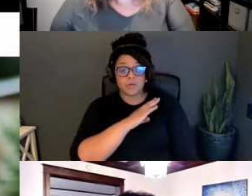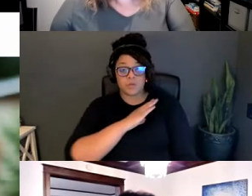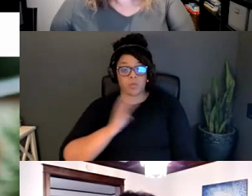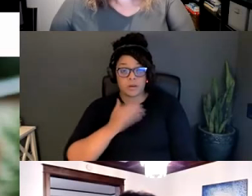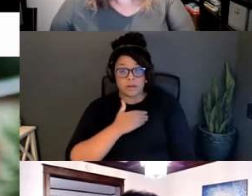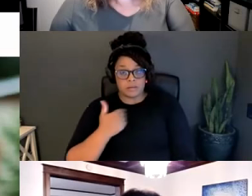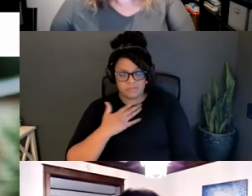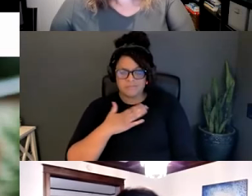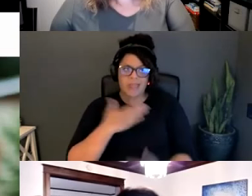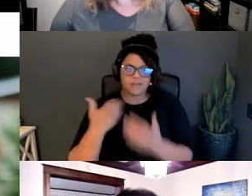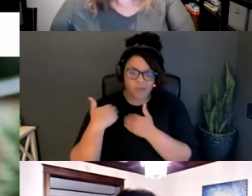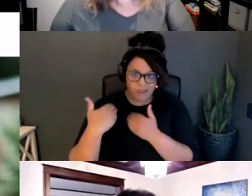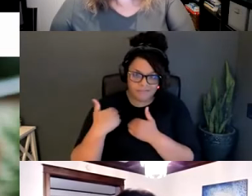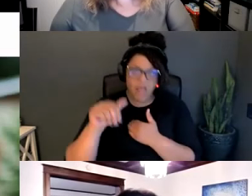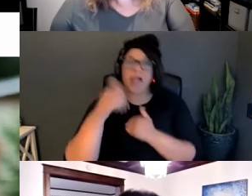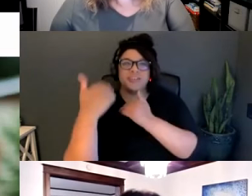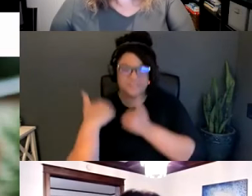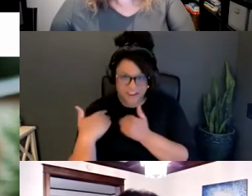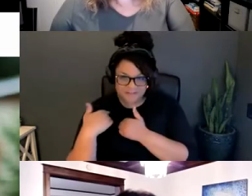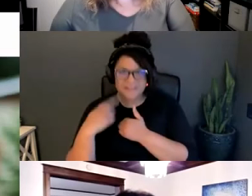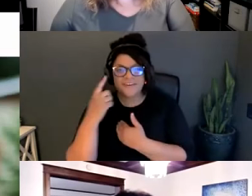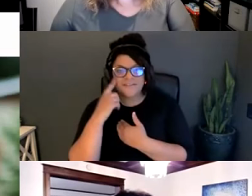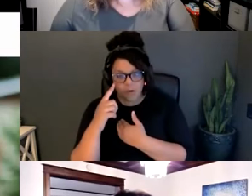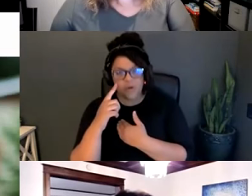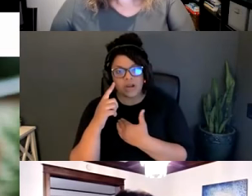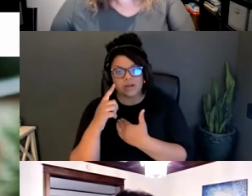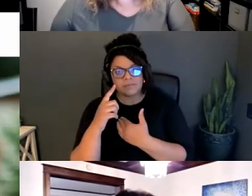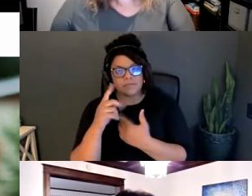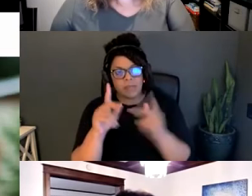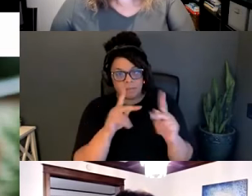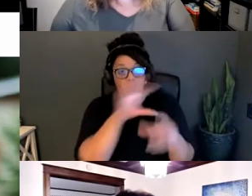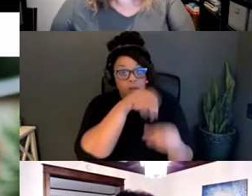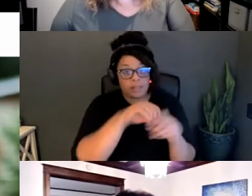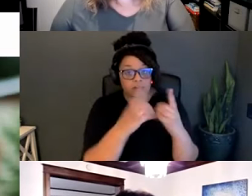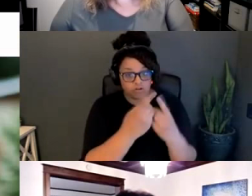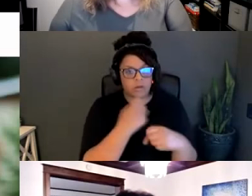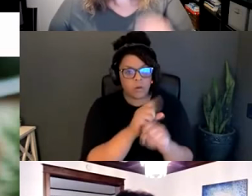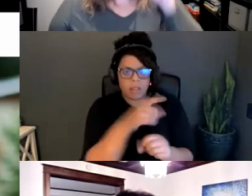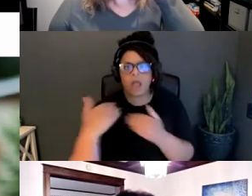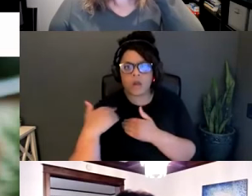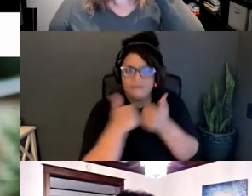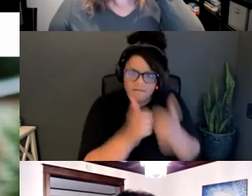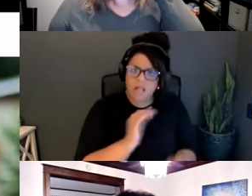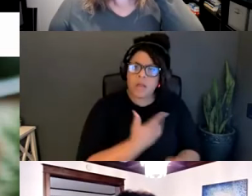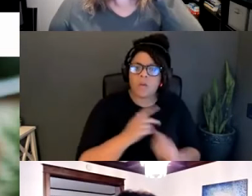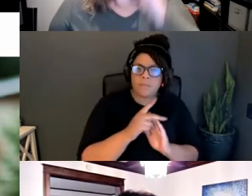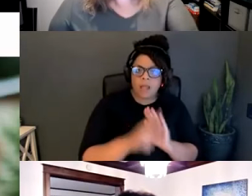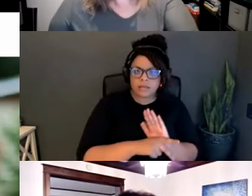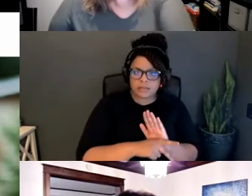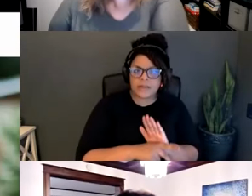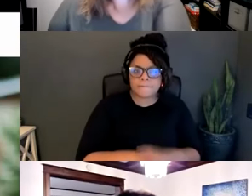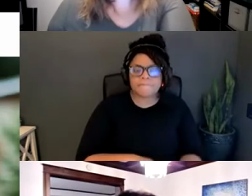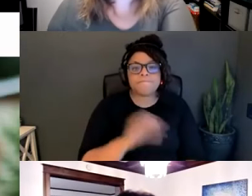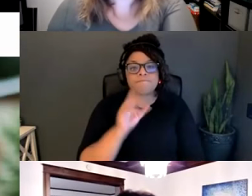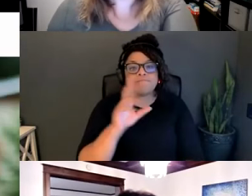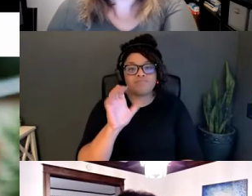of my job, my other job, to hold people within the district accountable to our policies. And recess